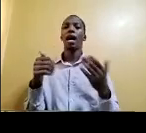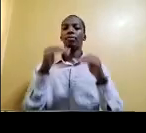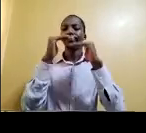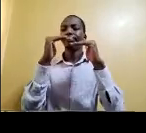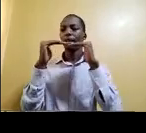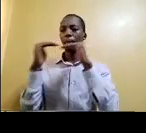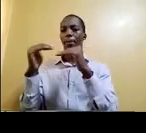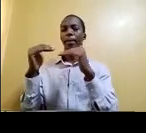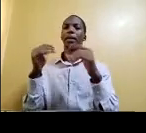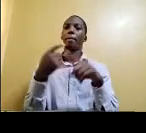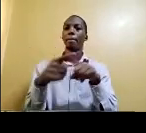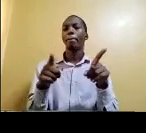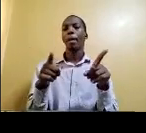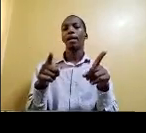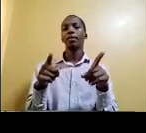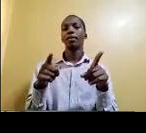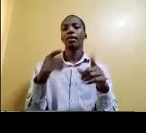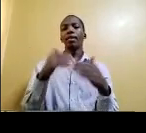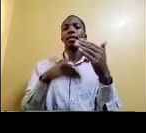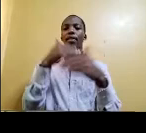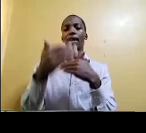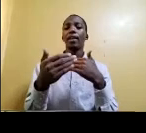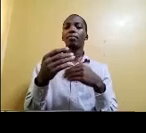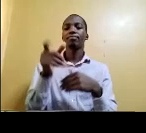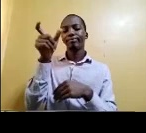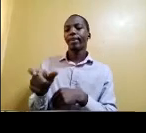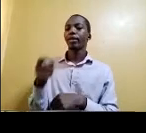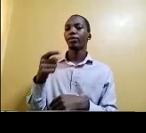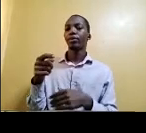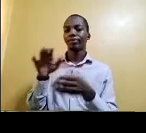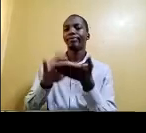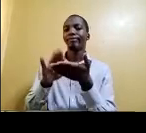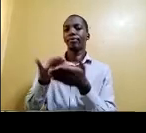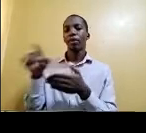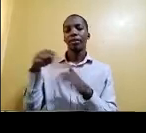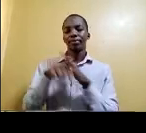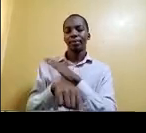I know that one of the next speakers is going to go into in more detail.